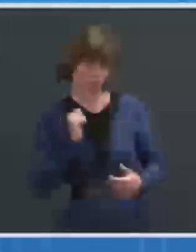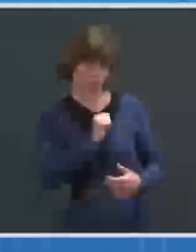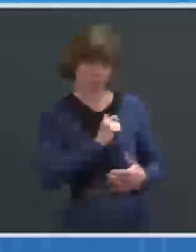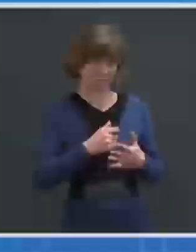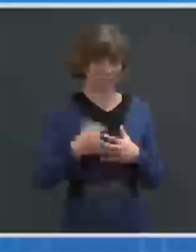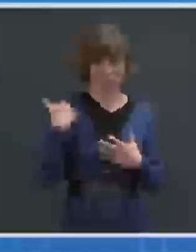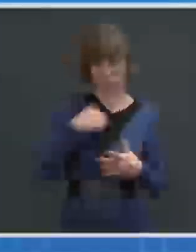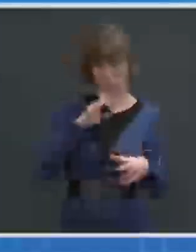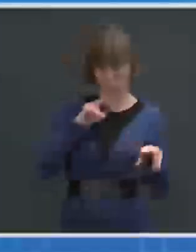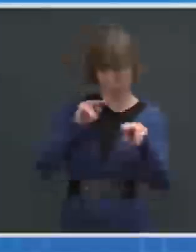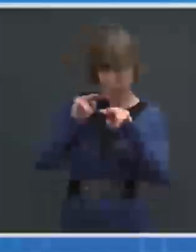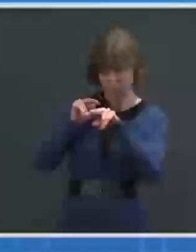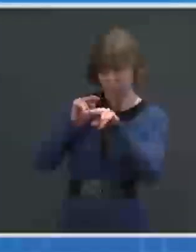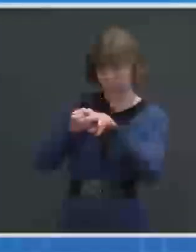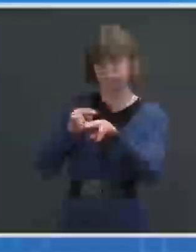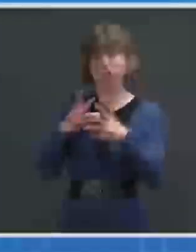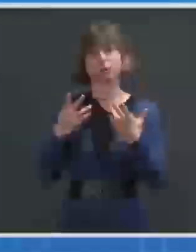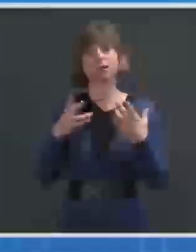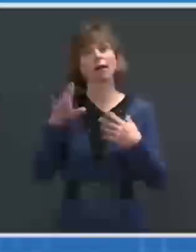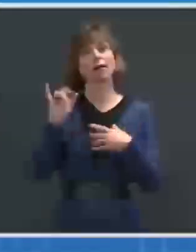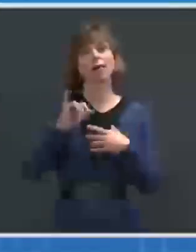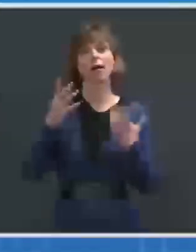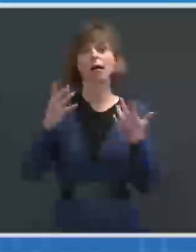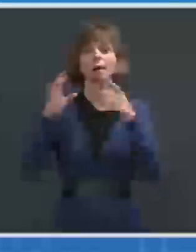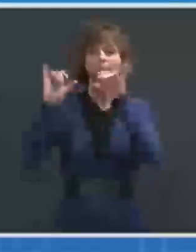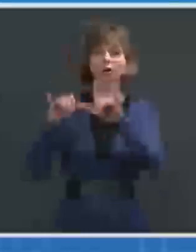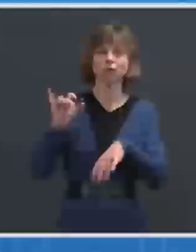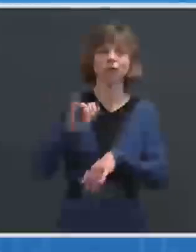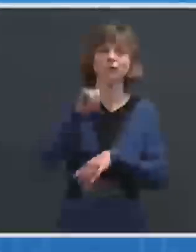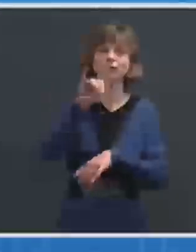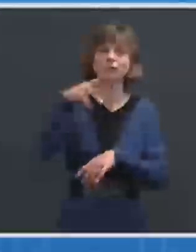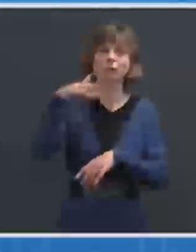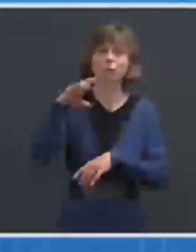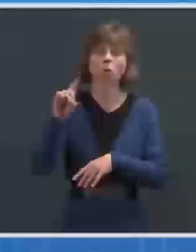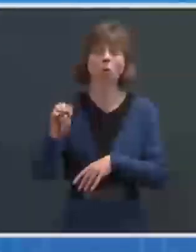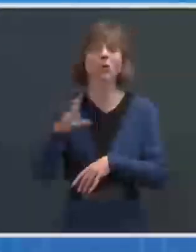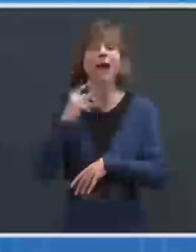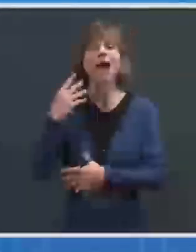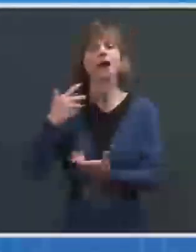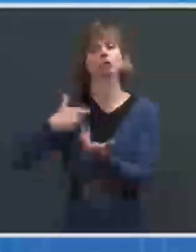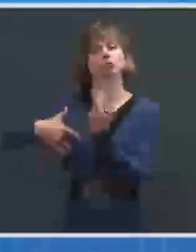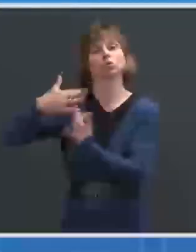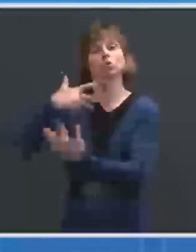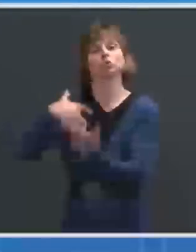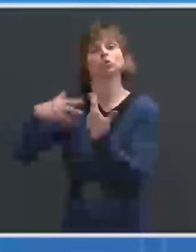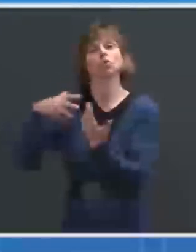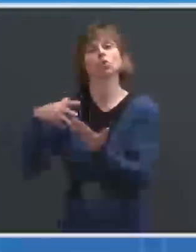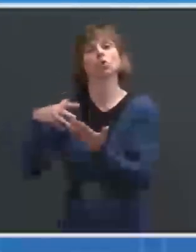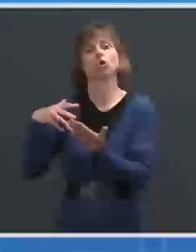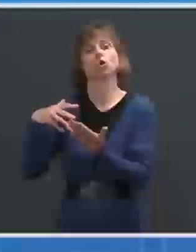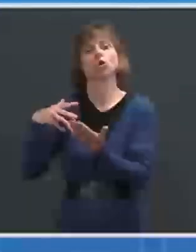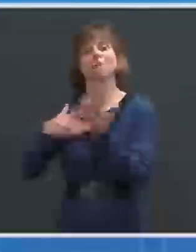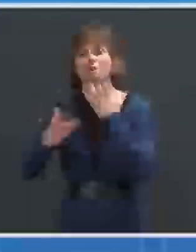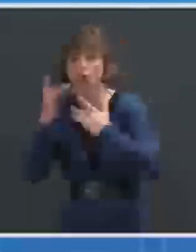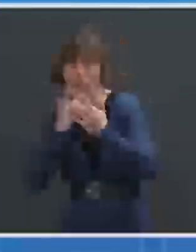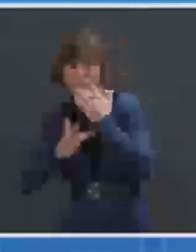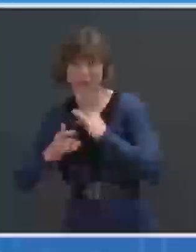tracking biometrics such as zip code and social vulnerability to see where vaccines are going. And should